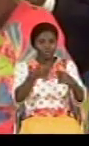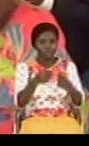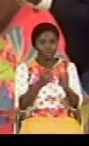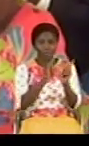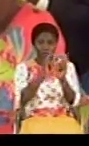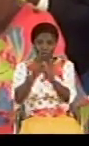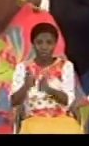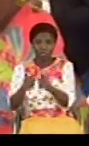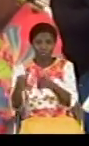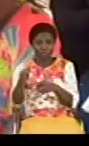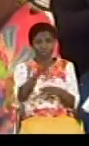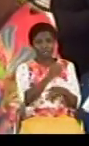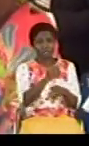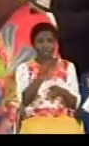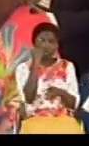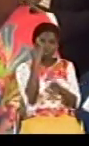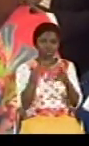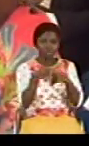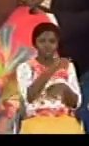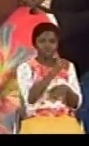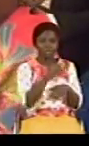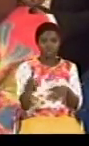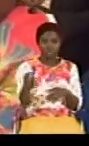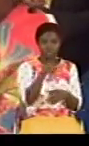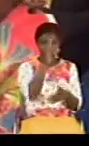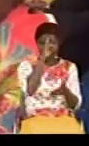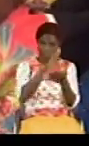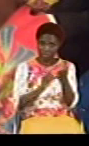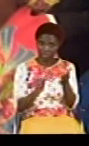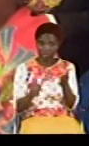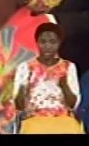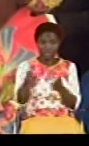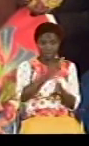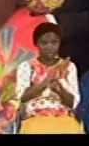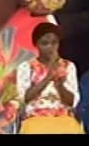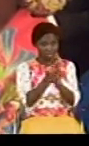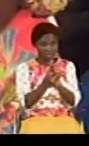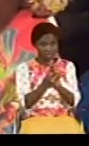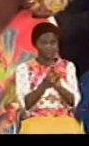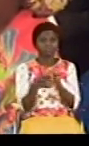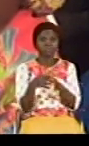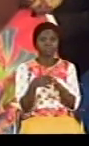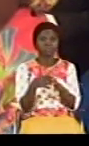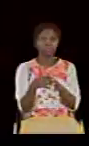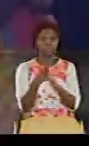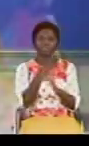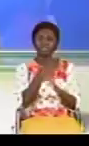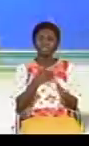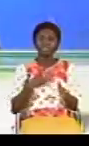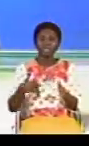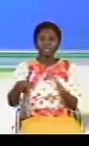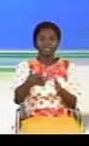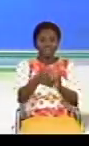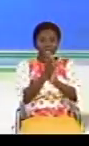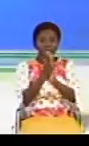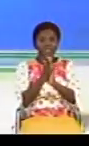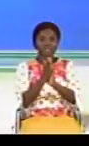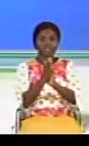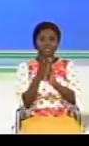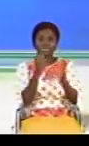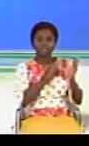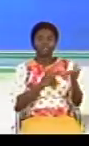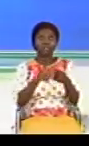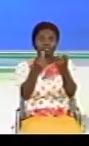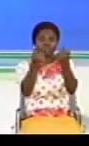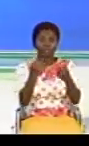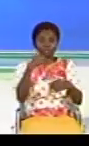They believe. They repented. And they ask the Lord to come into their hearts. And then we ask